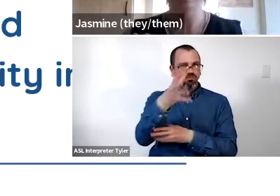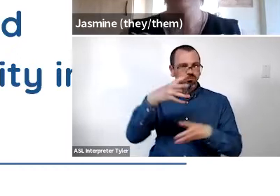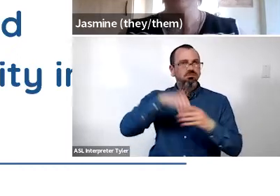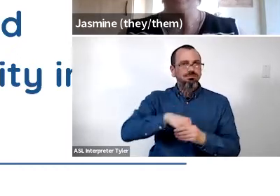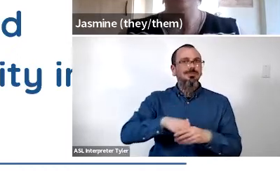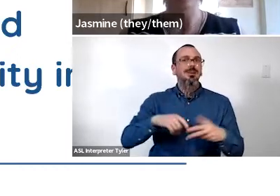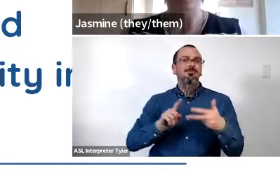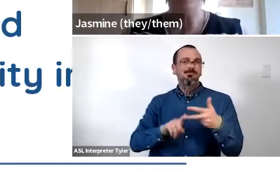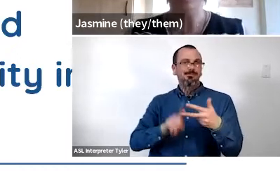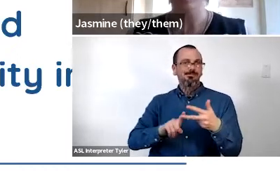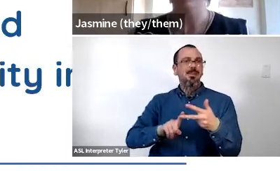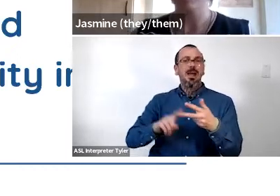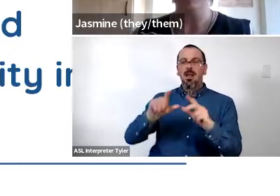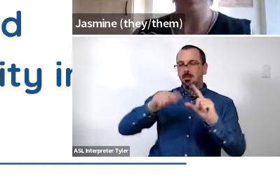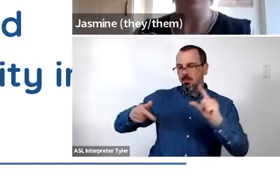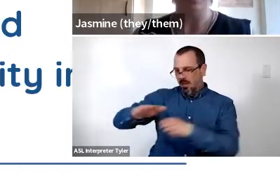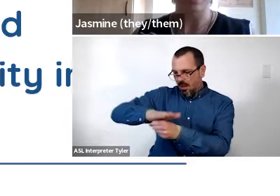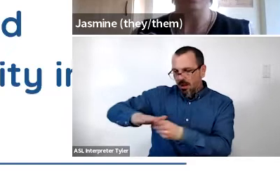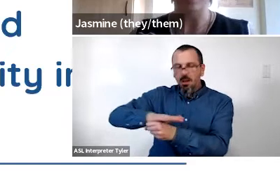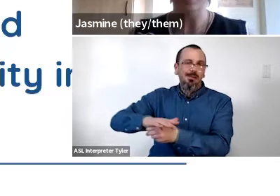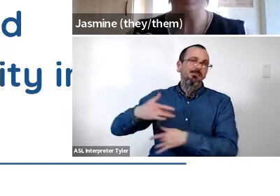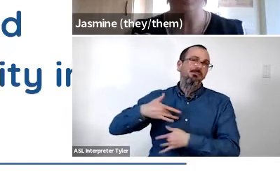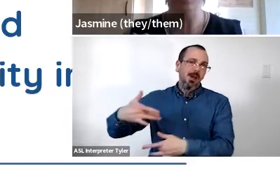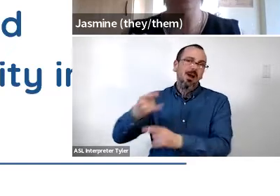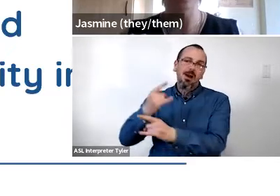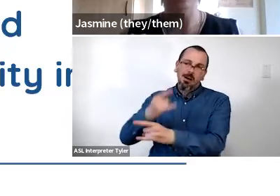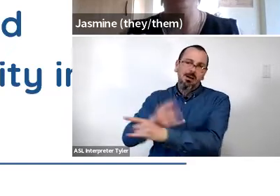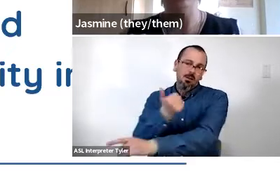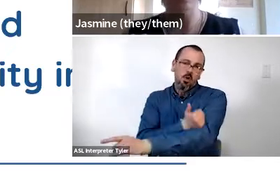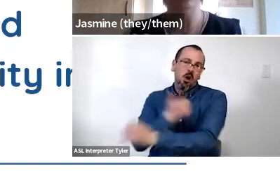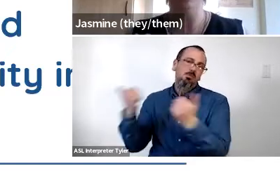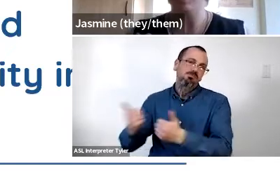spaces. And as you may have noted, 2 of those themes align very closely with